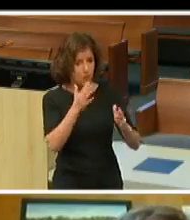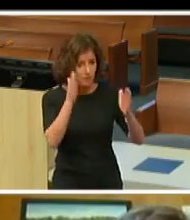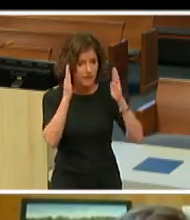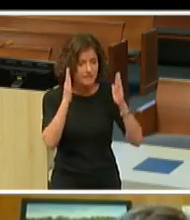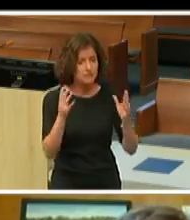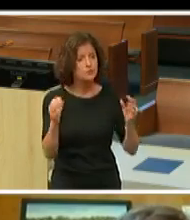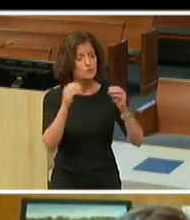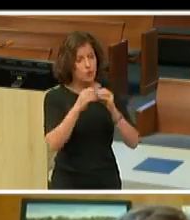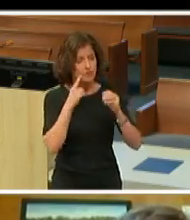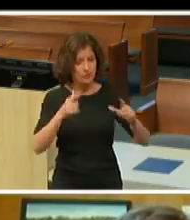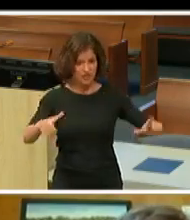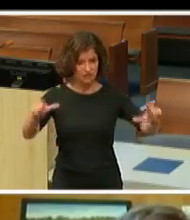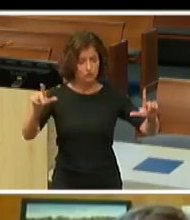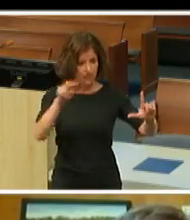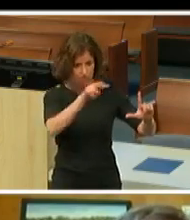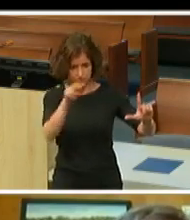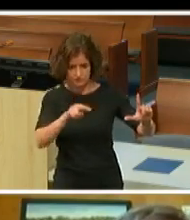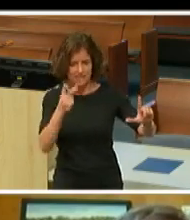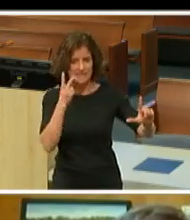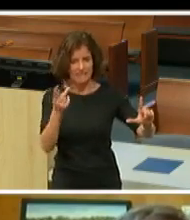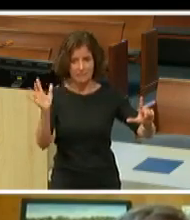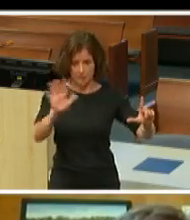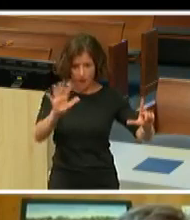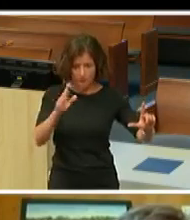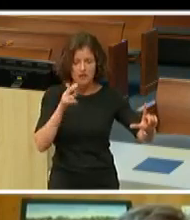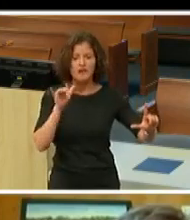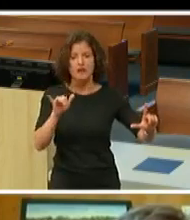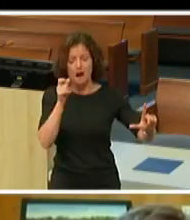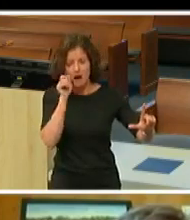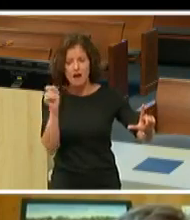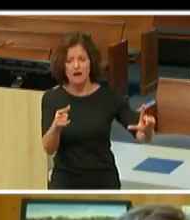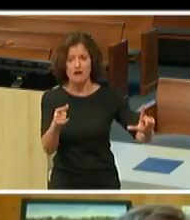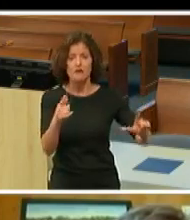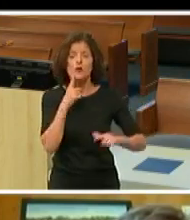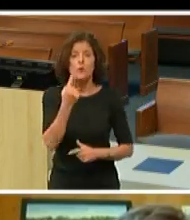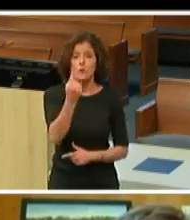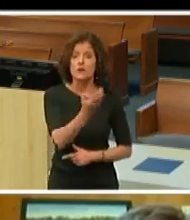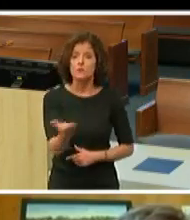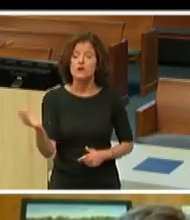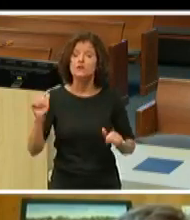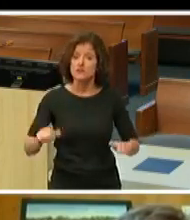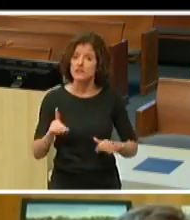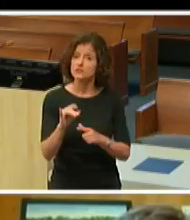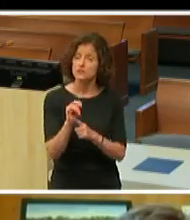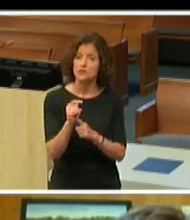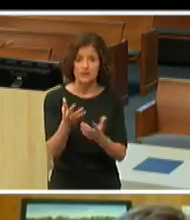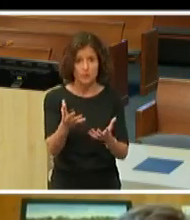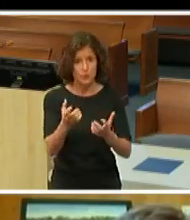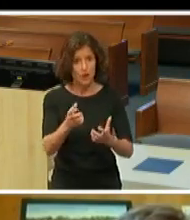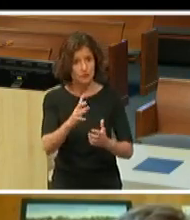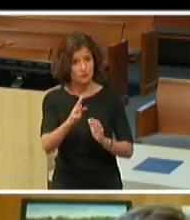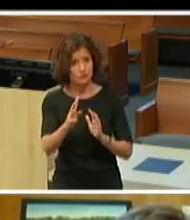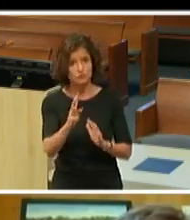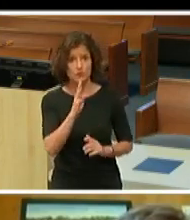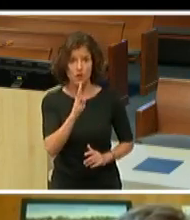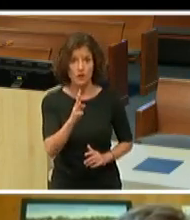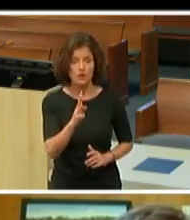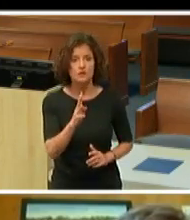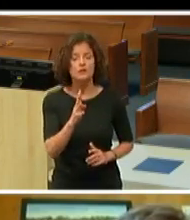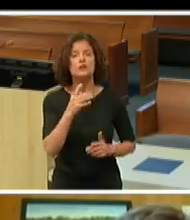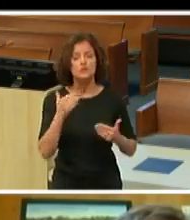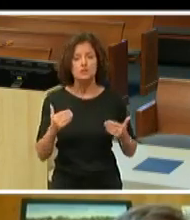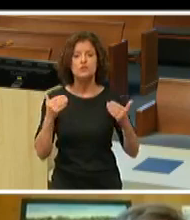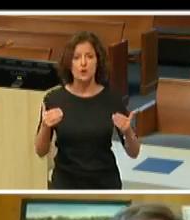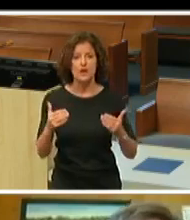to the screen. Okay. And one way to do it is if you are wanting to speak, you could go ahead